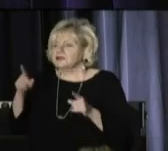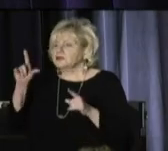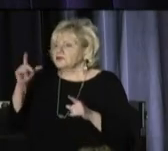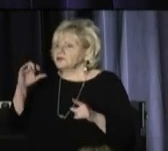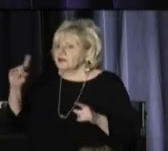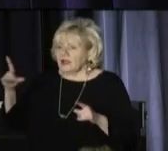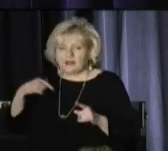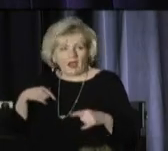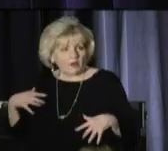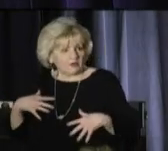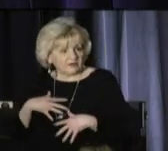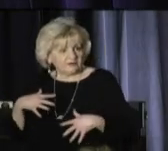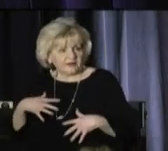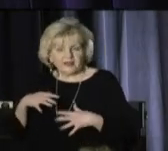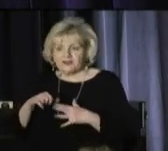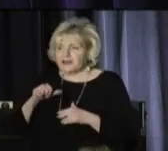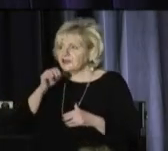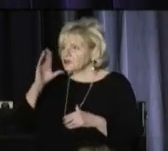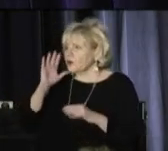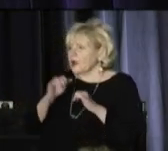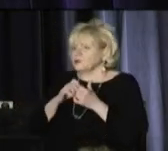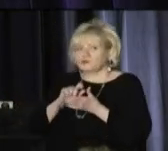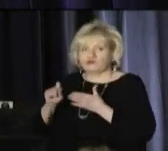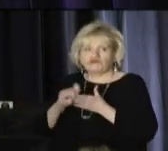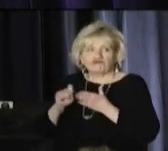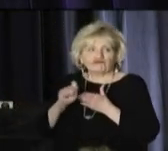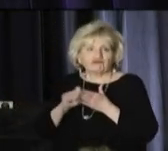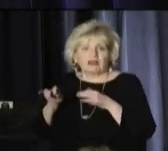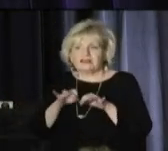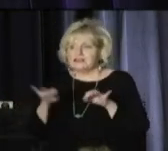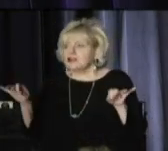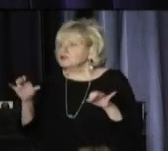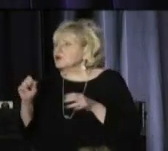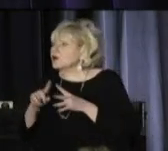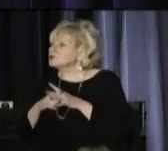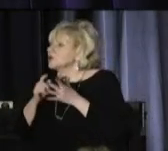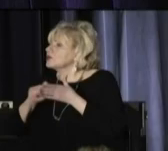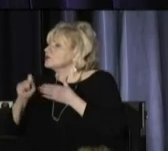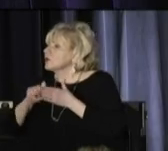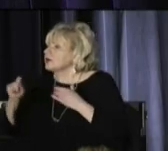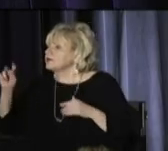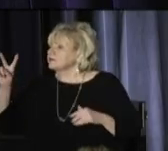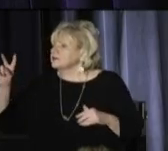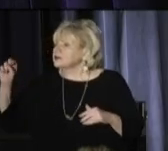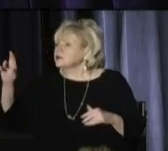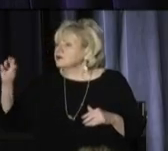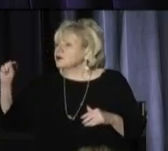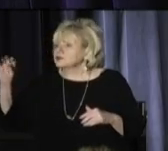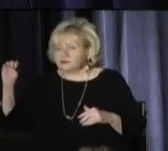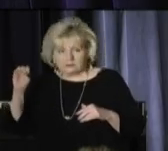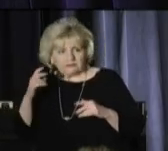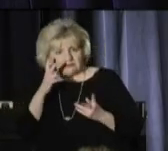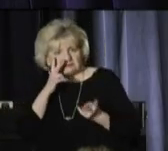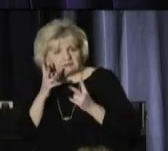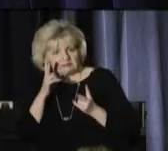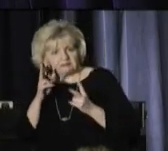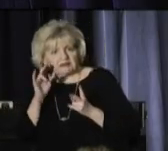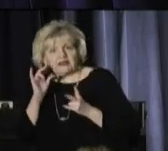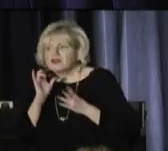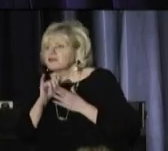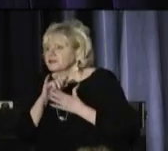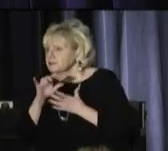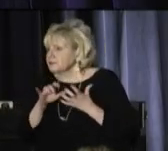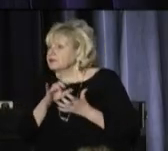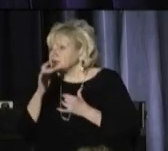was afraid I didn't know how to write a sentence, and so I began writing in verse. And I found that this mix of genres